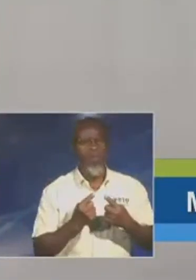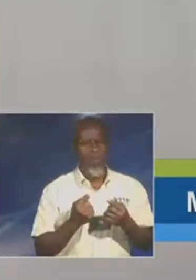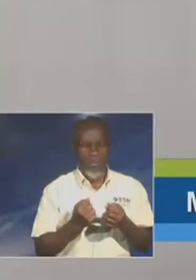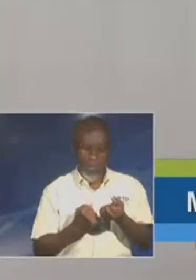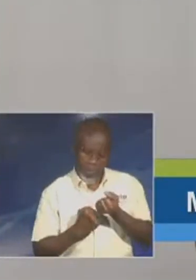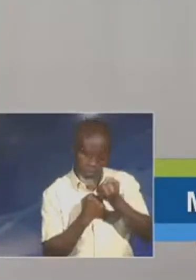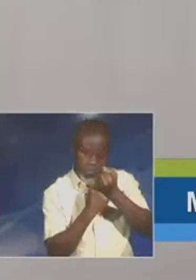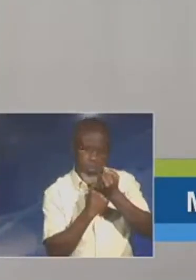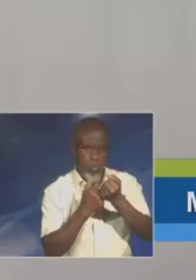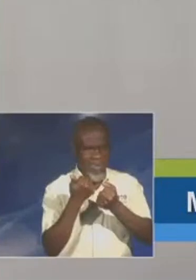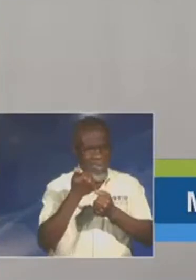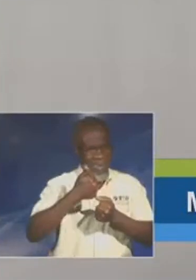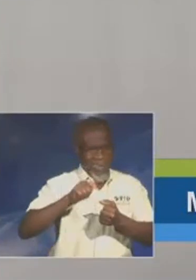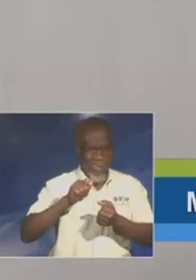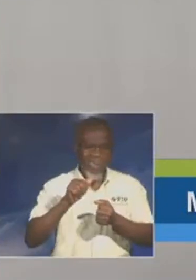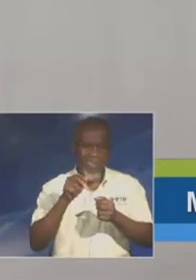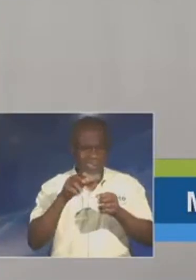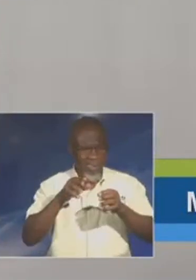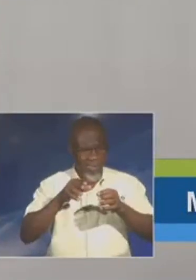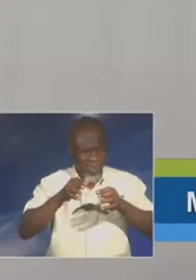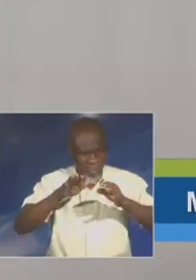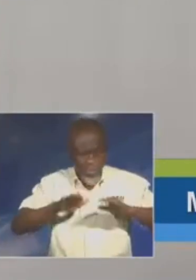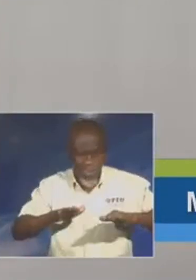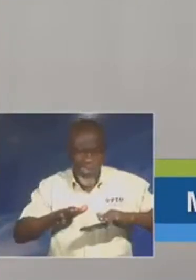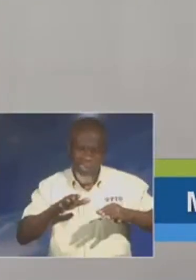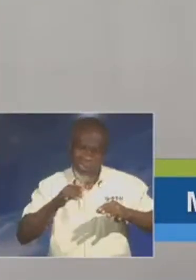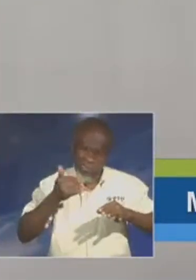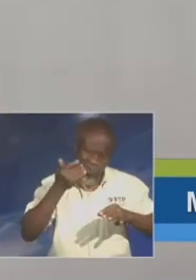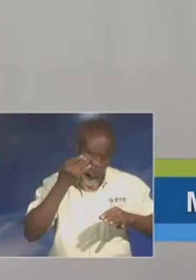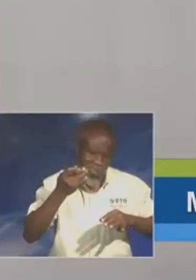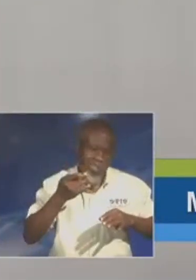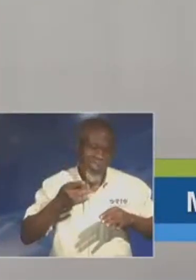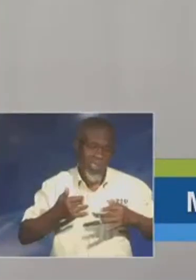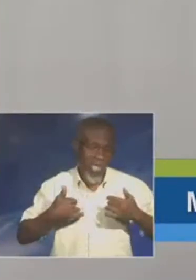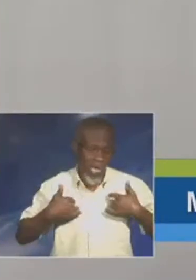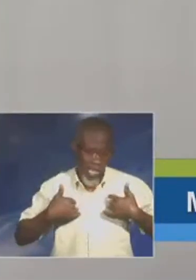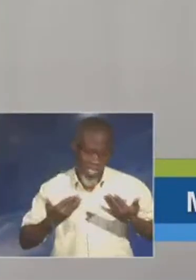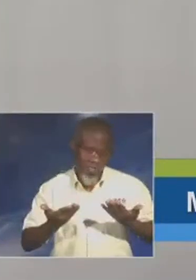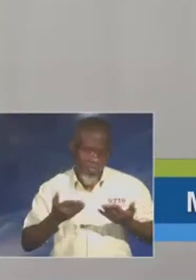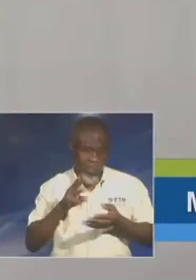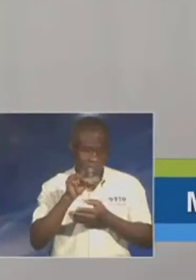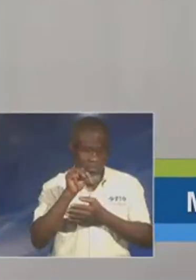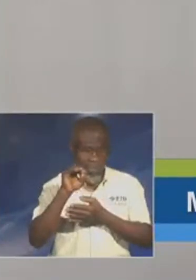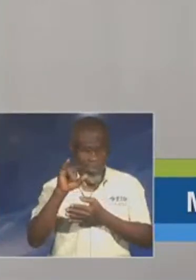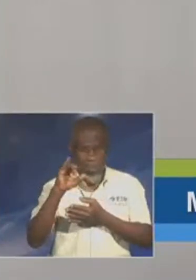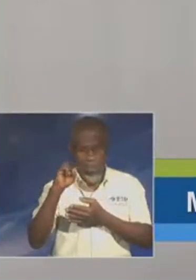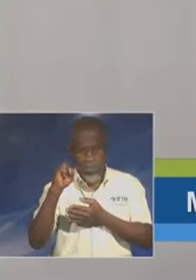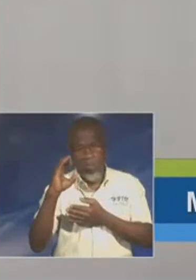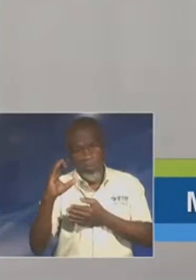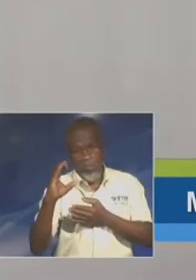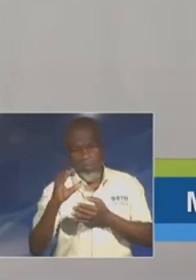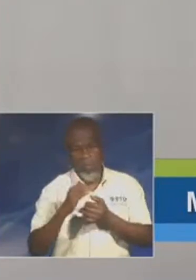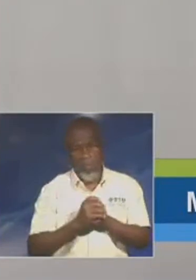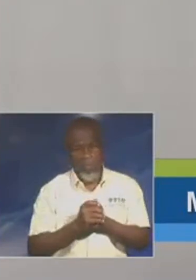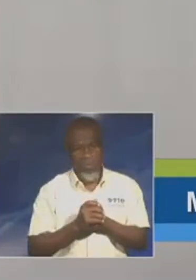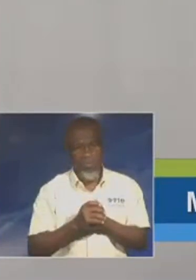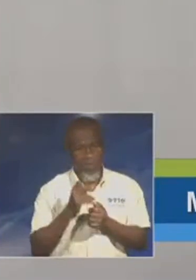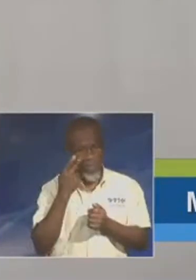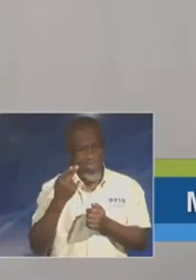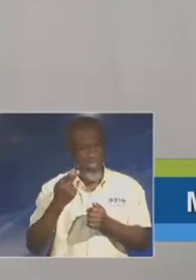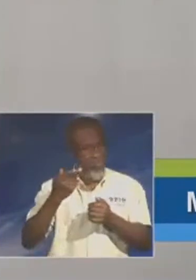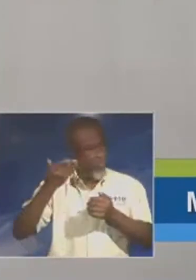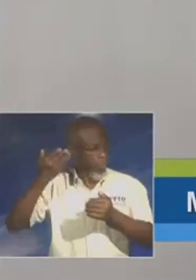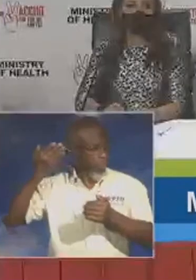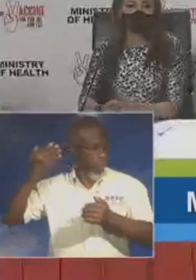and aggressive with anything looking forward. So 0 Missy deaths at all since we started the pandemic up to now. Thank